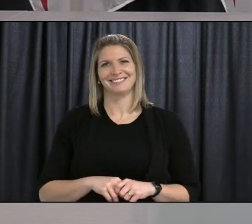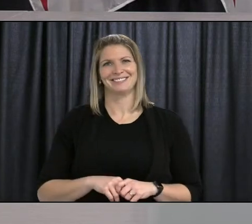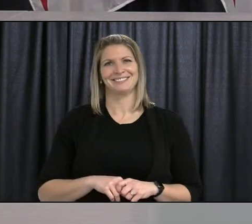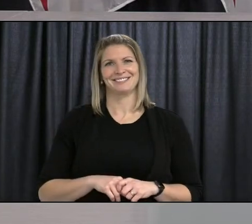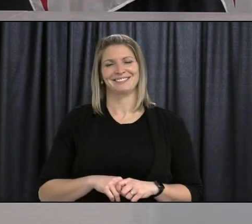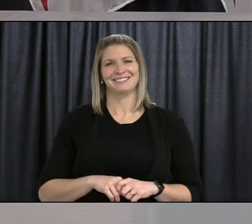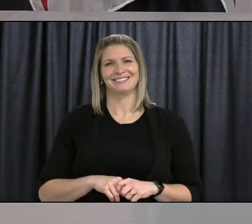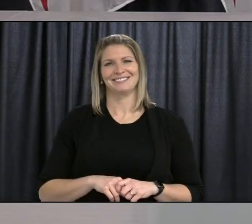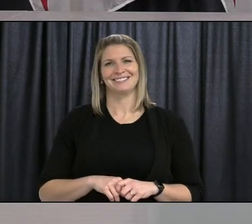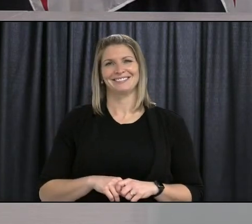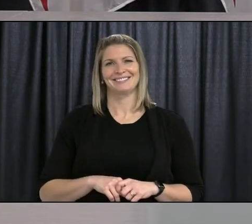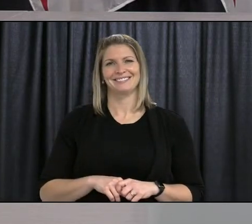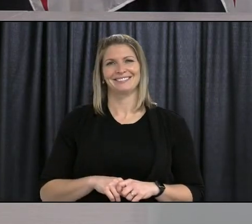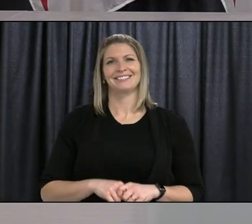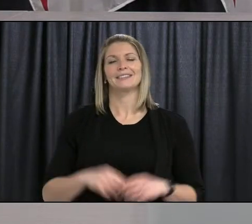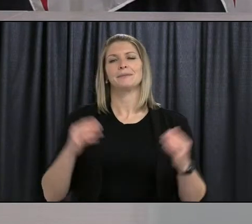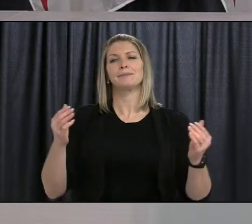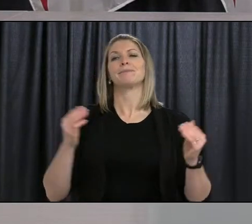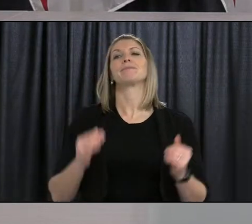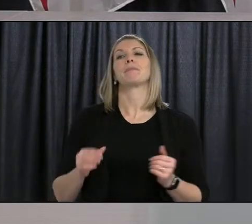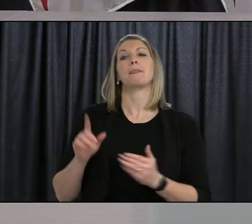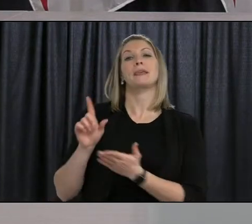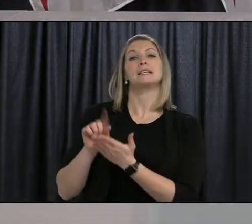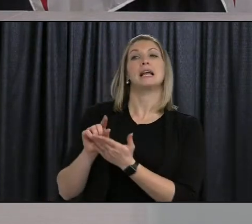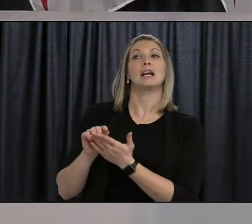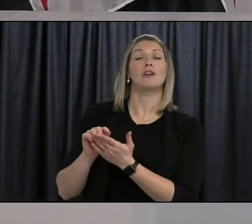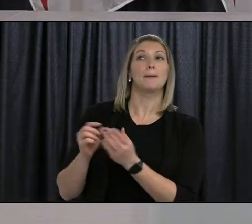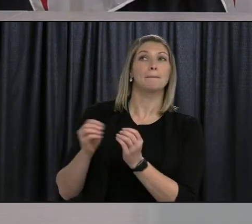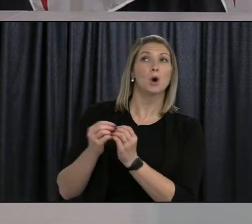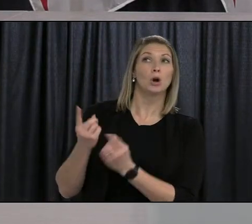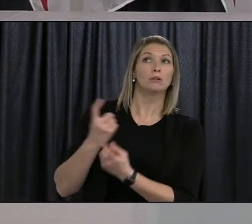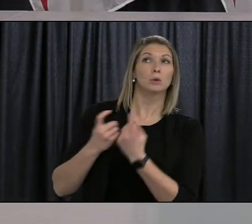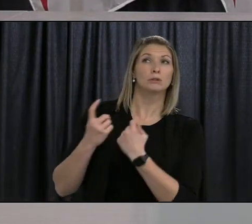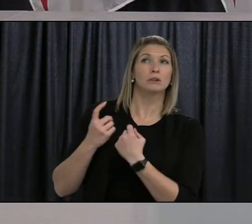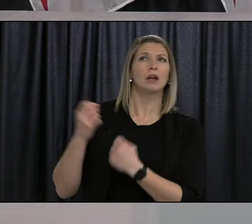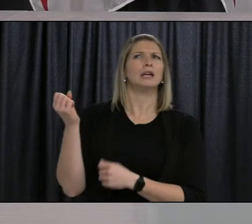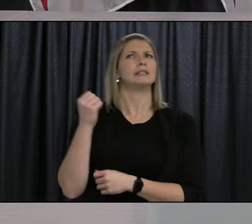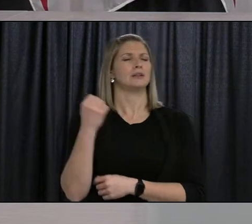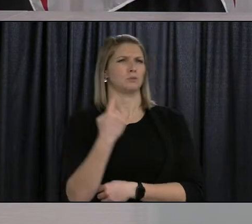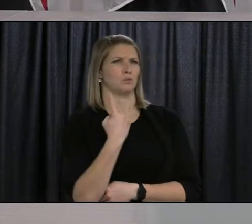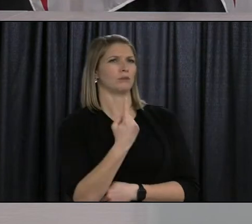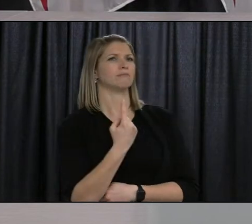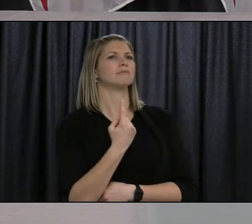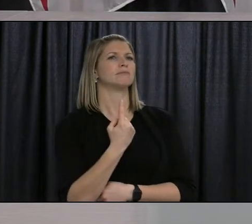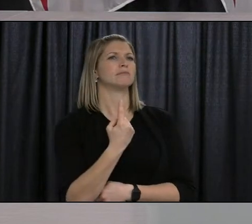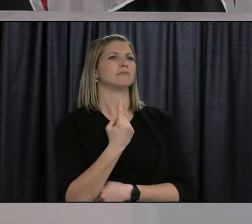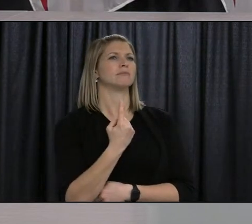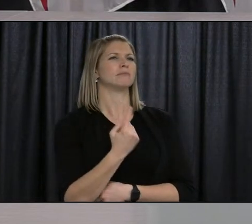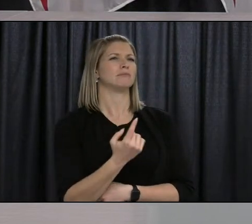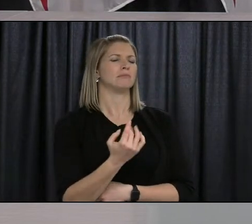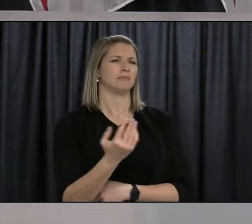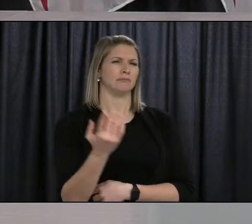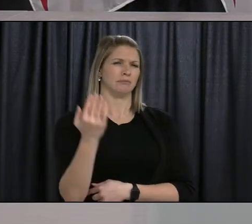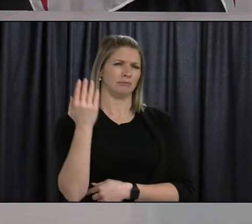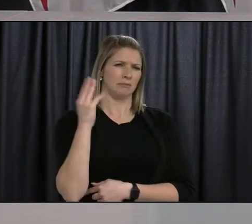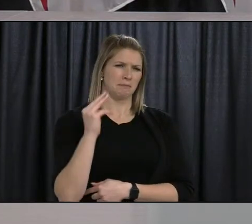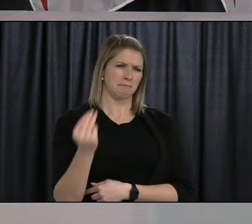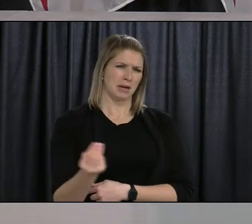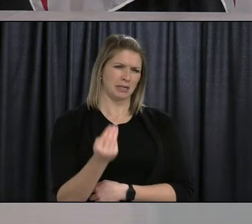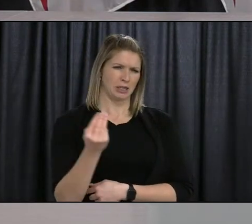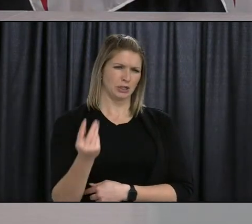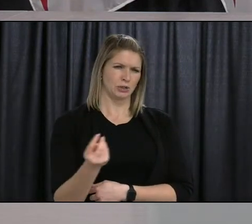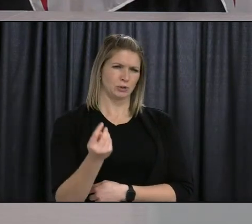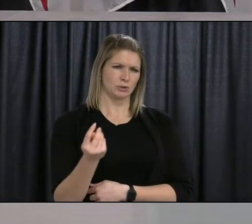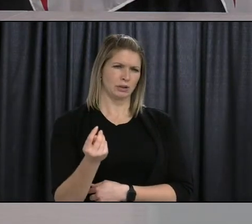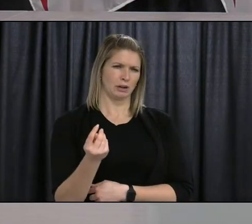Peter Jackson with the Telegram. Do you have any final questions? I did have one. Earlier this week, the world marveled at the